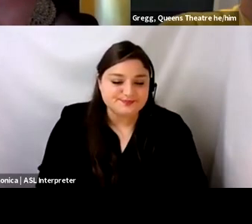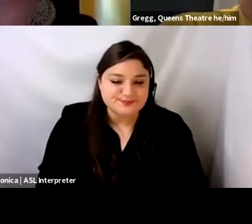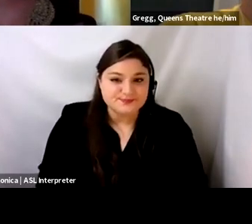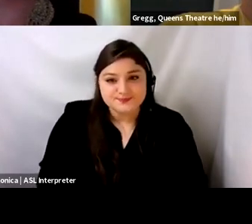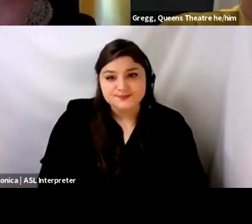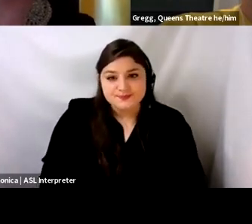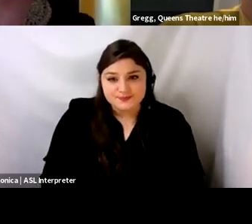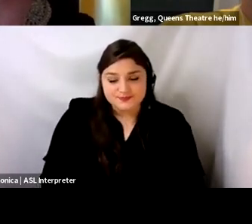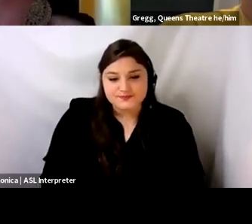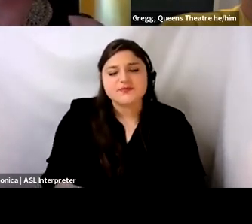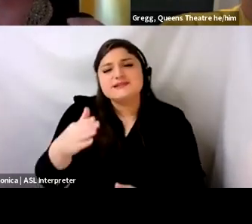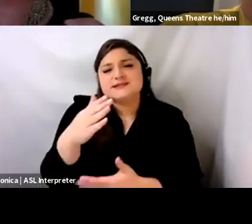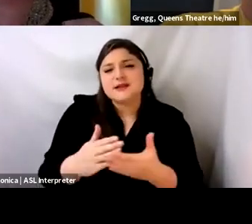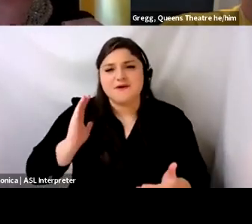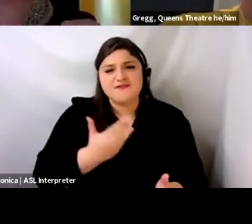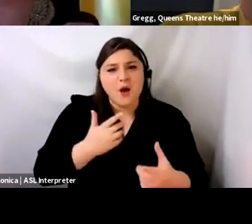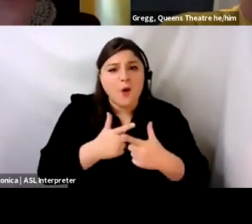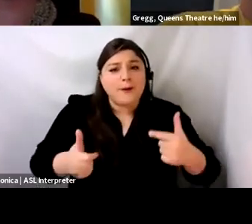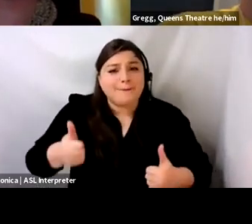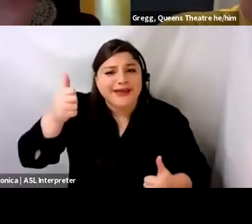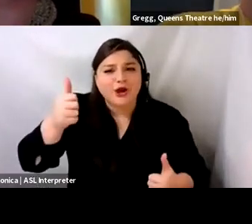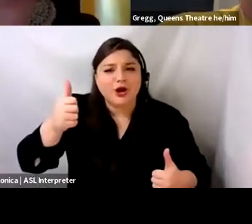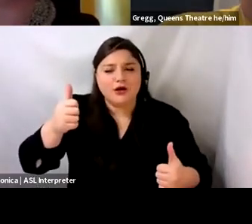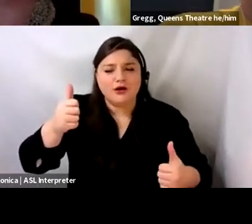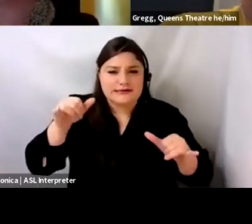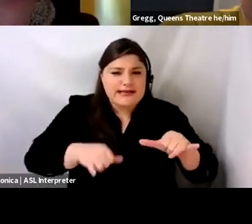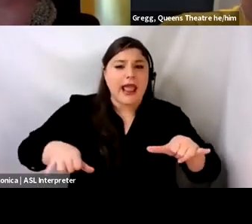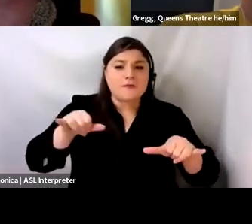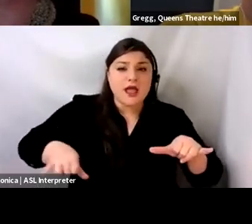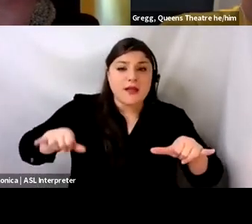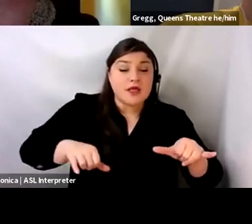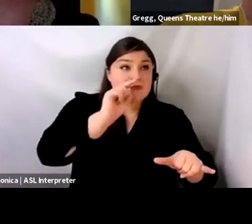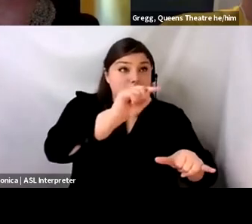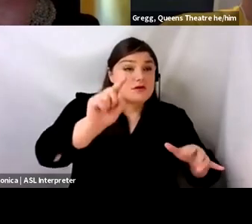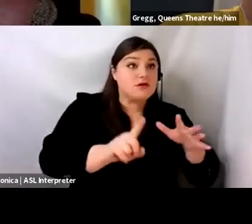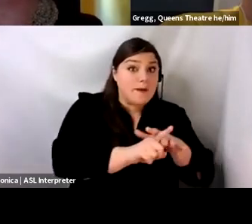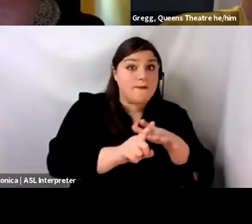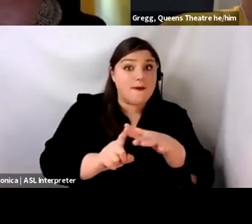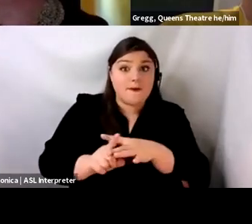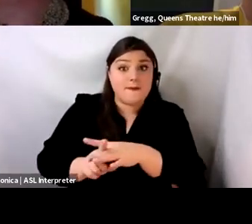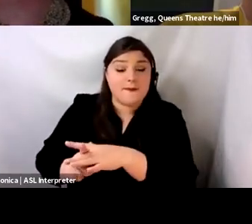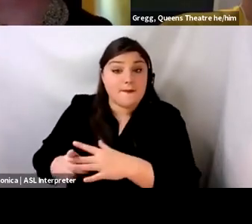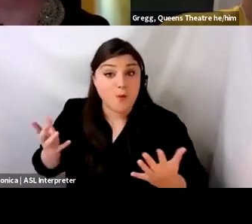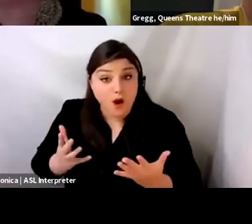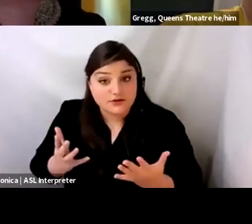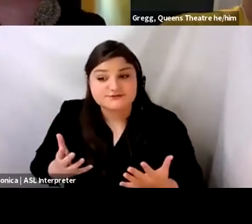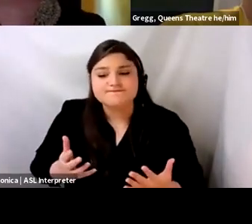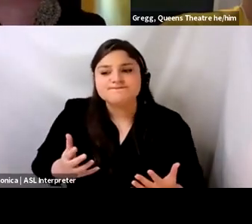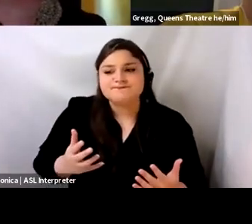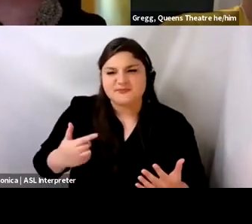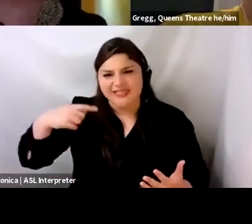from the organizations I've spoken with, which I find really interesting is there's been